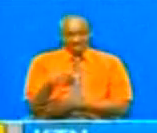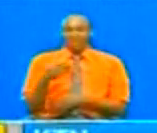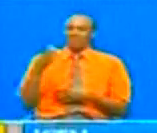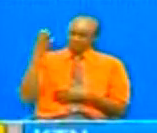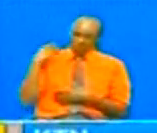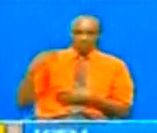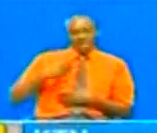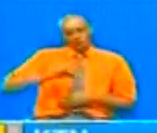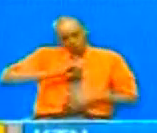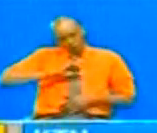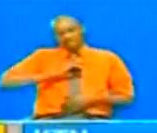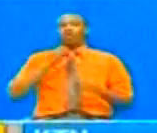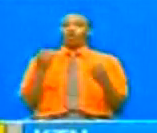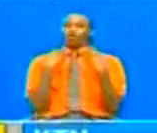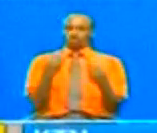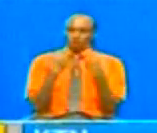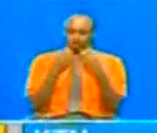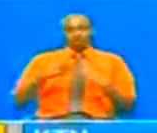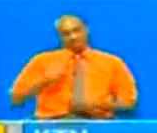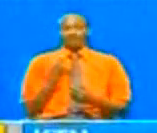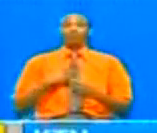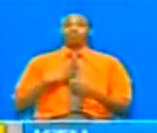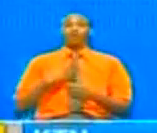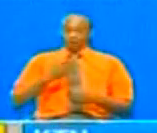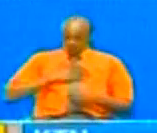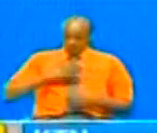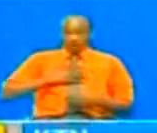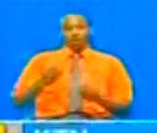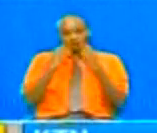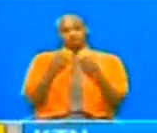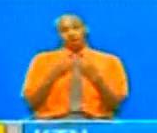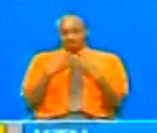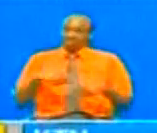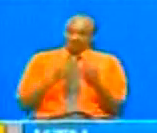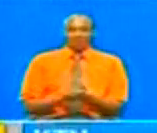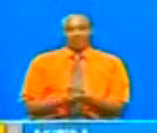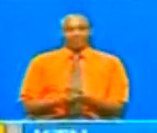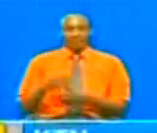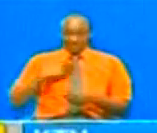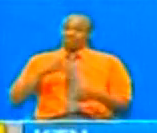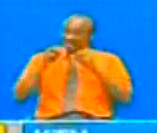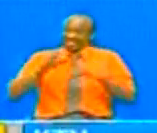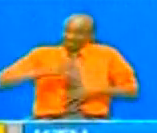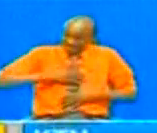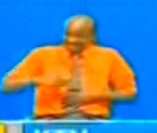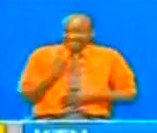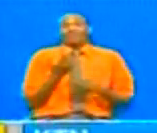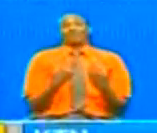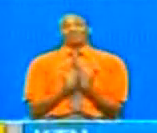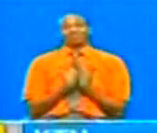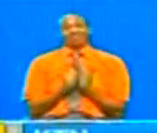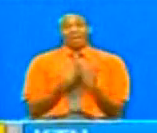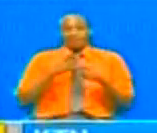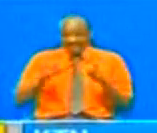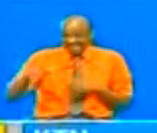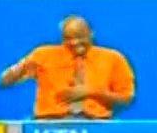I used to be my own coach. You can afford to be your own coach. You can afford to be your own manager. I was also my own manager. But